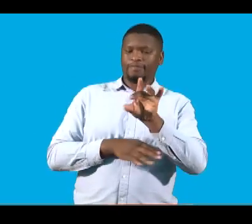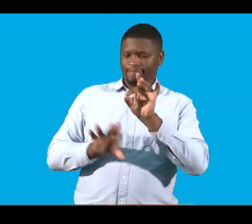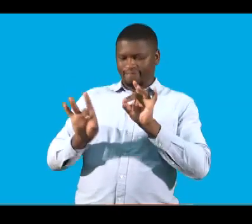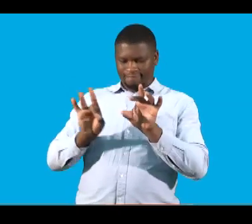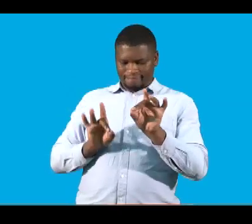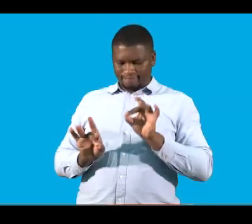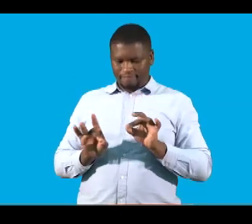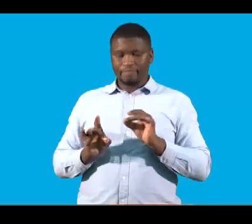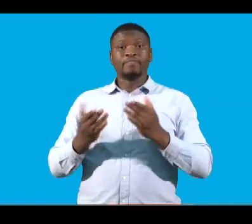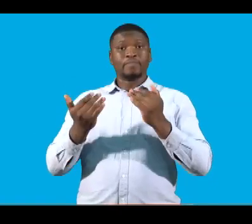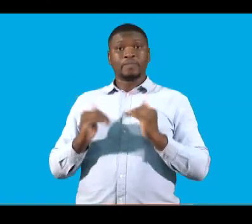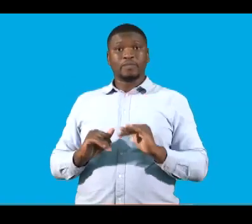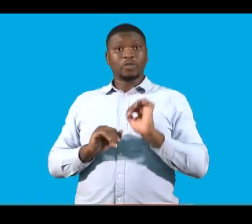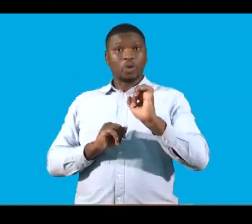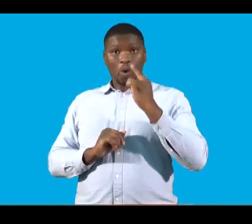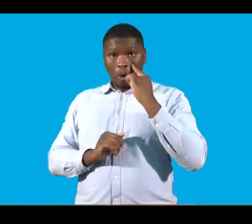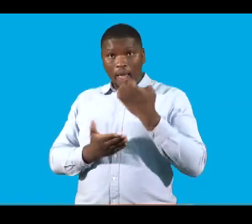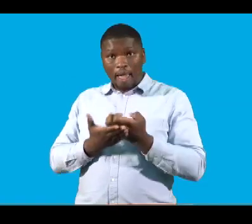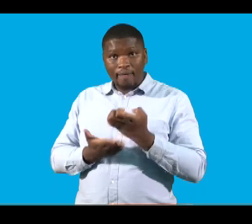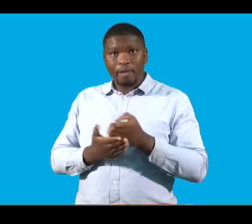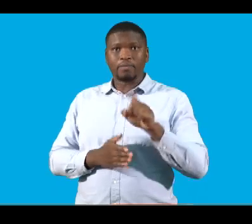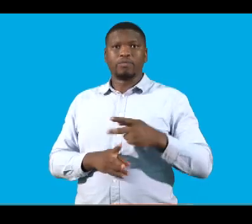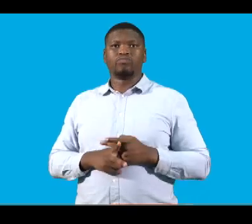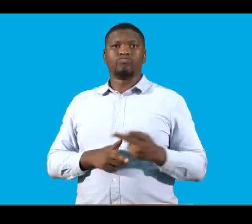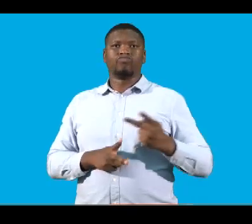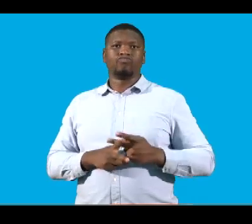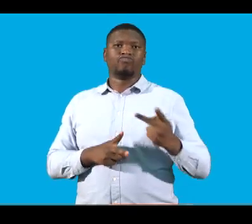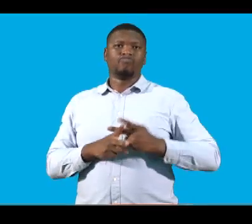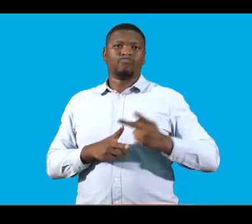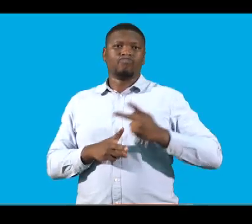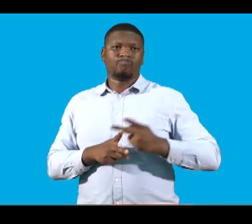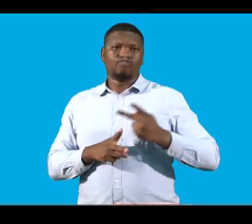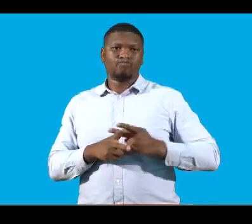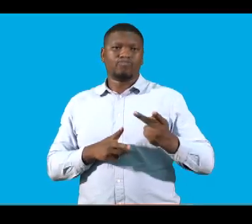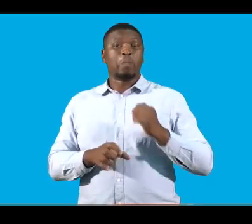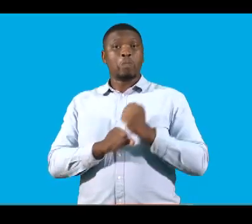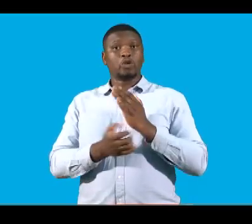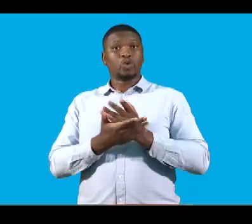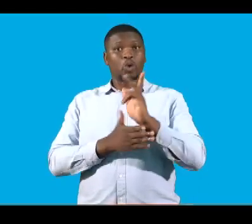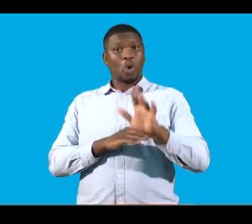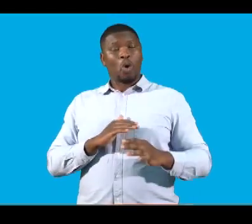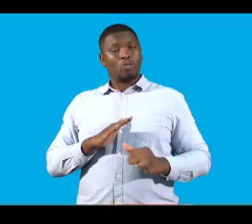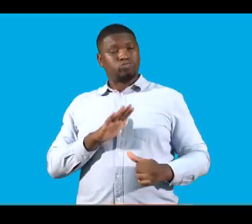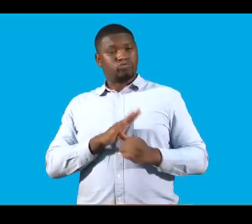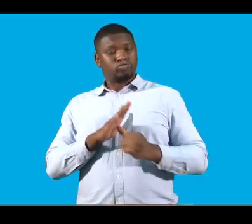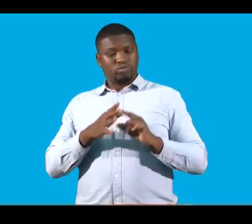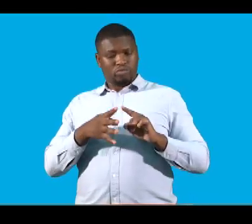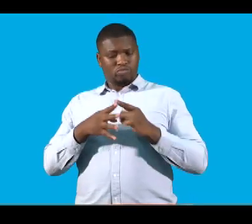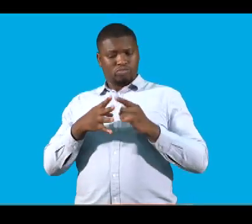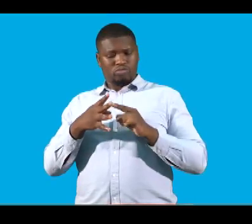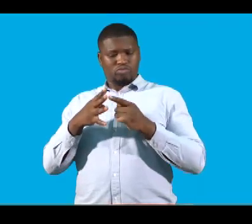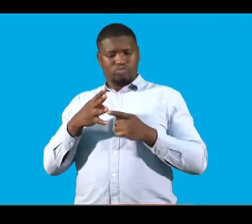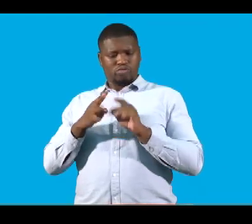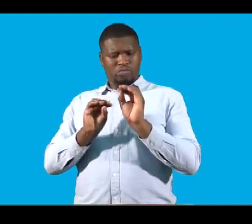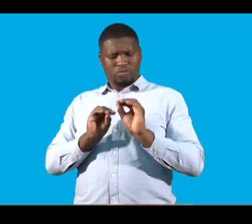be best. Prepare your evidence. Next to each of your major points, put examples from the